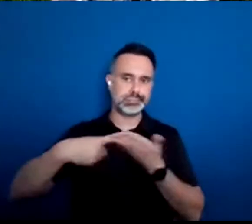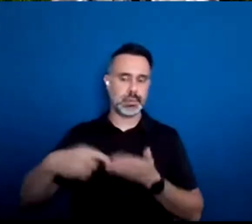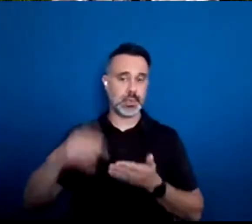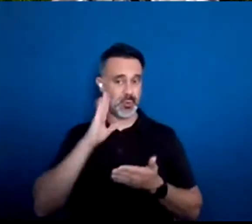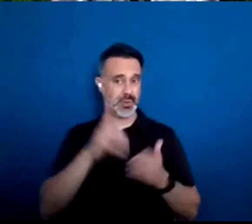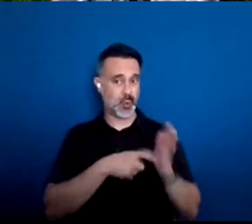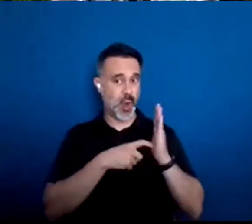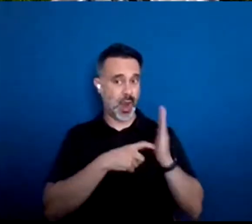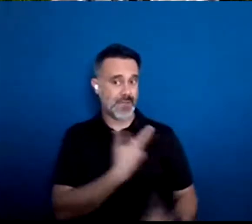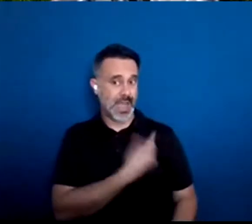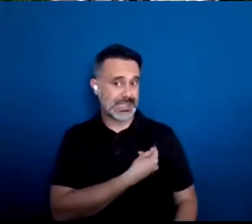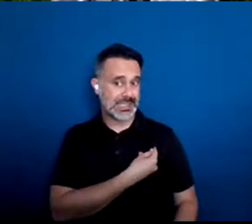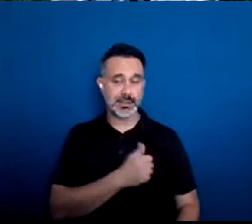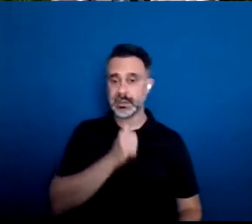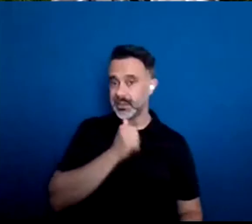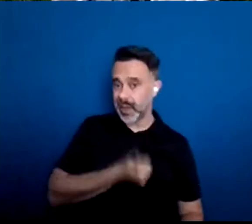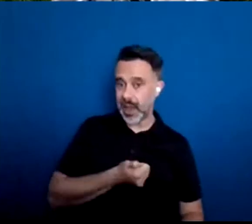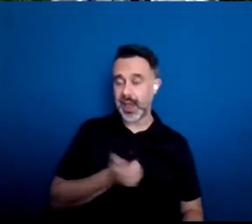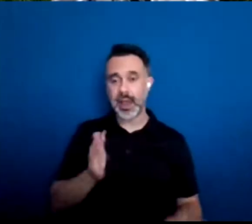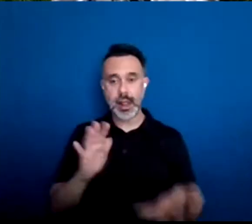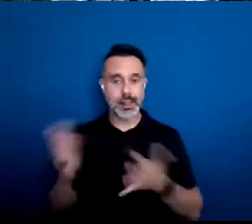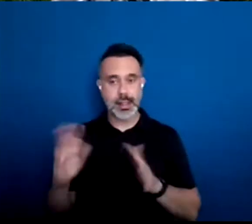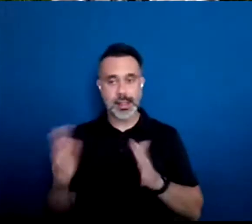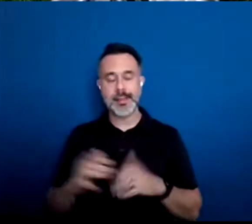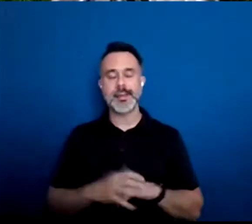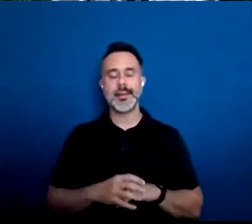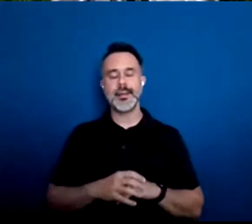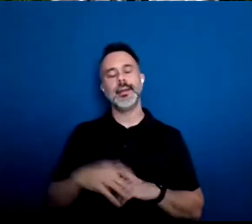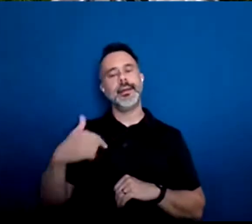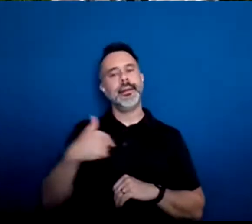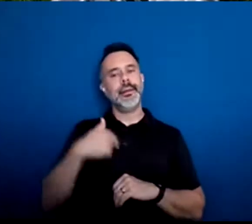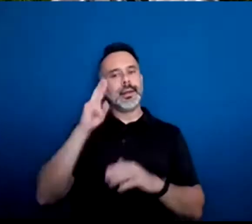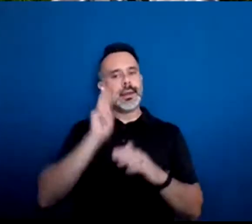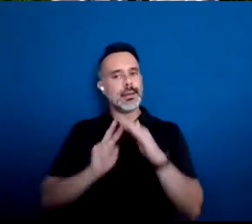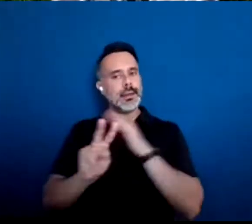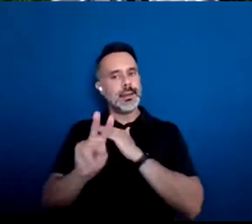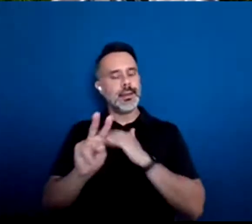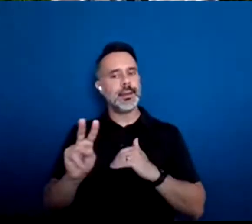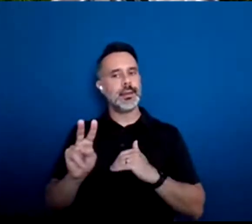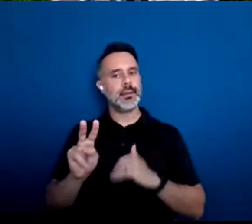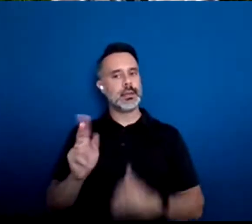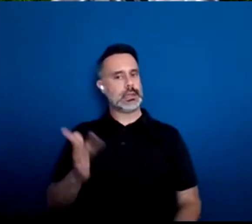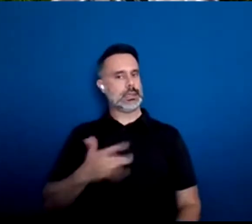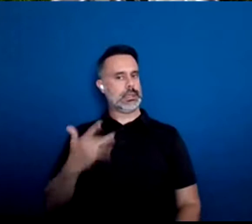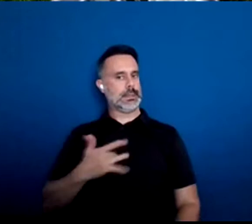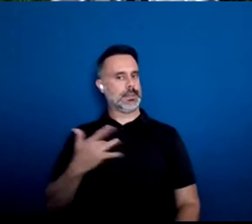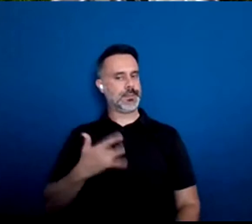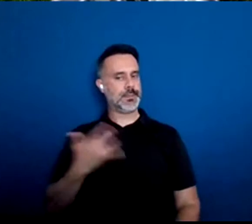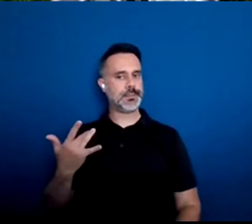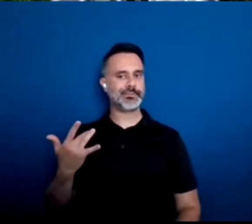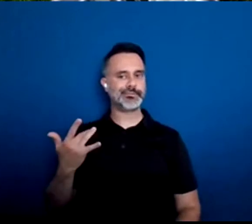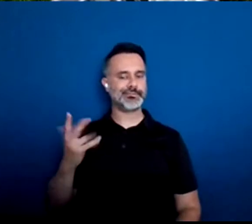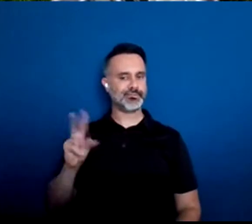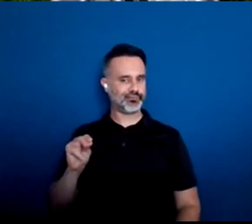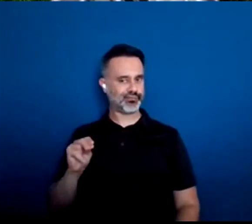or not. I suspect that more likely than not, what's going to end up happening